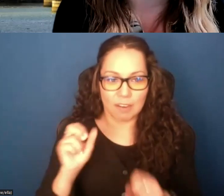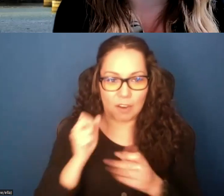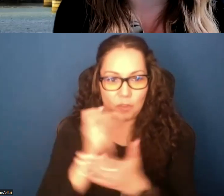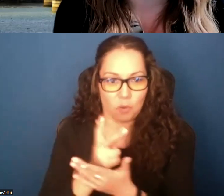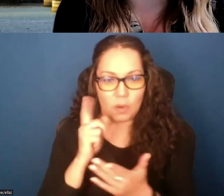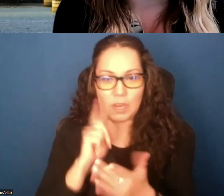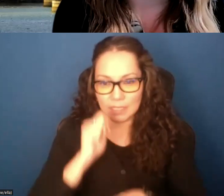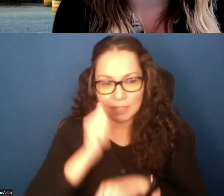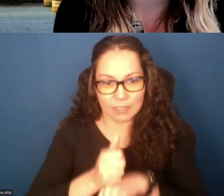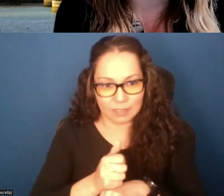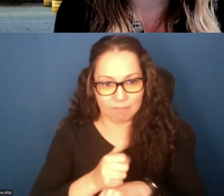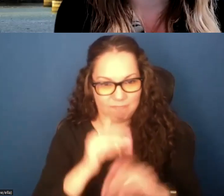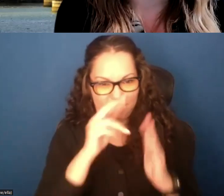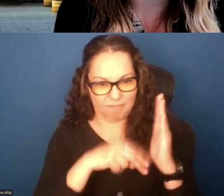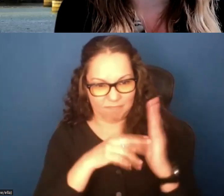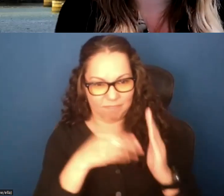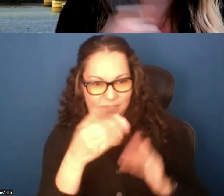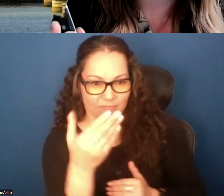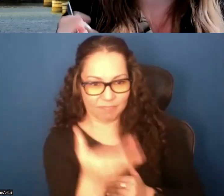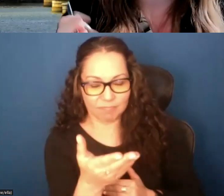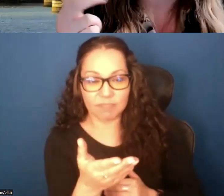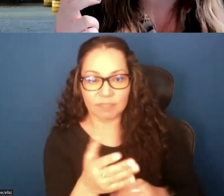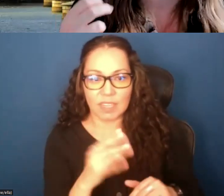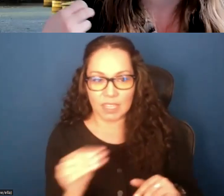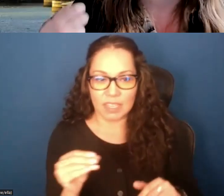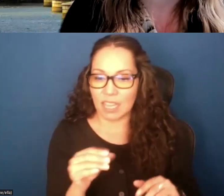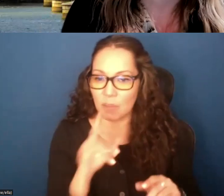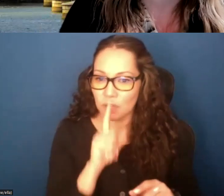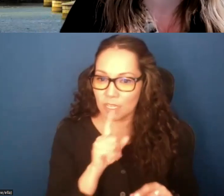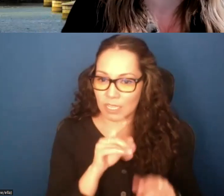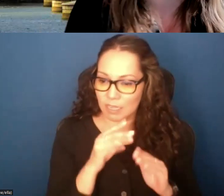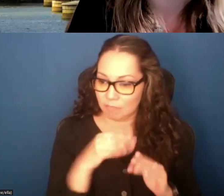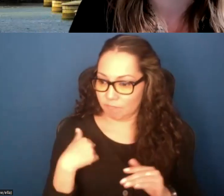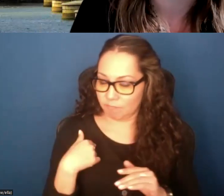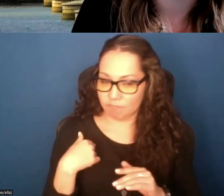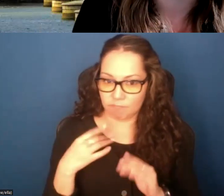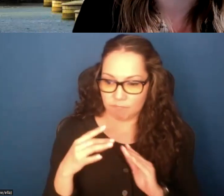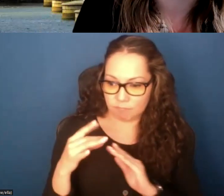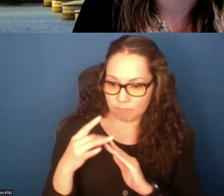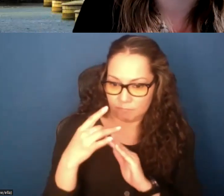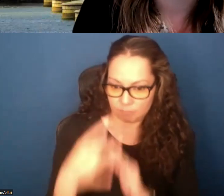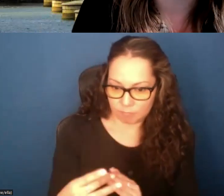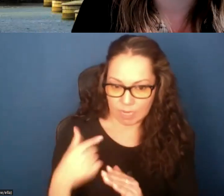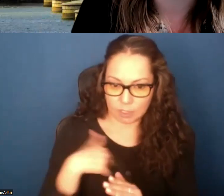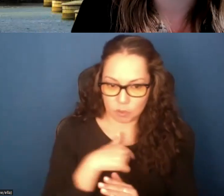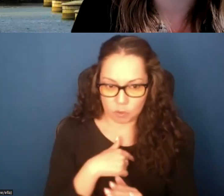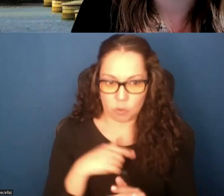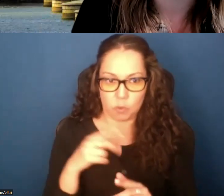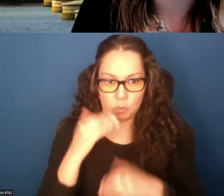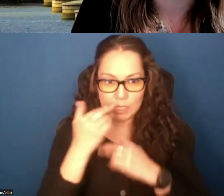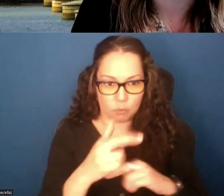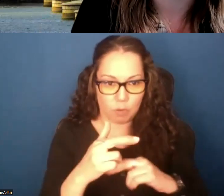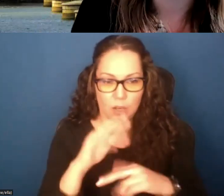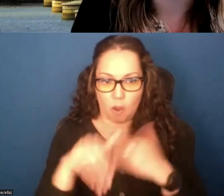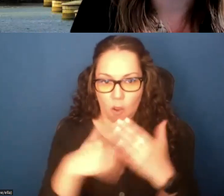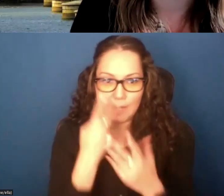implement CMS guidance that, quote, that directed them to, quote, restrict visitation for all visitors and non